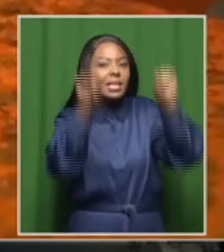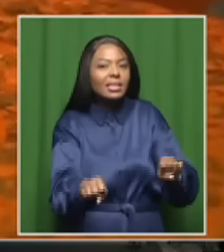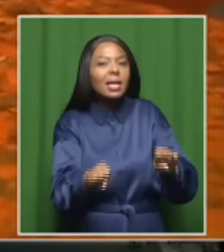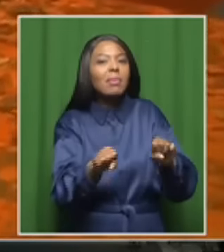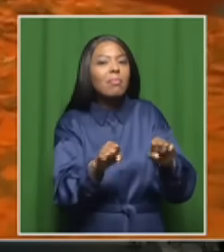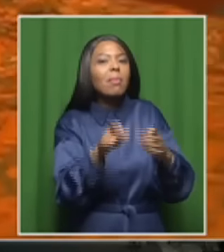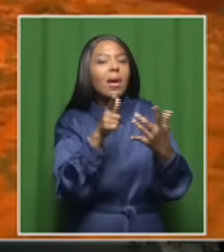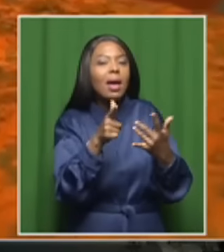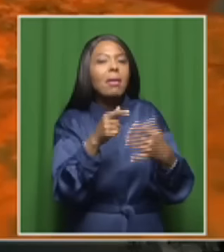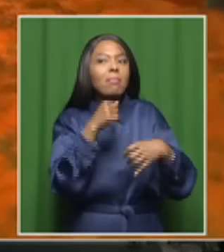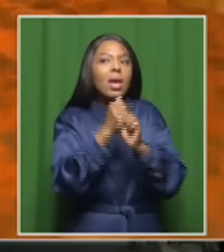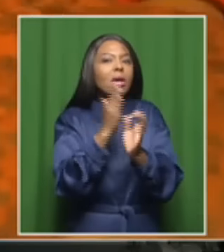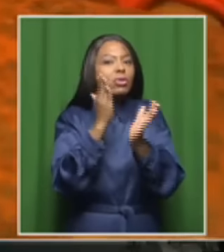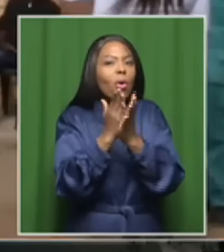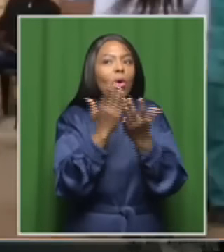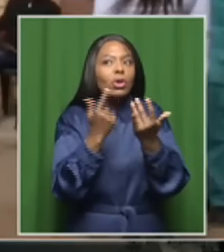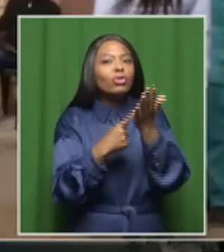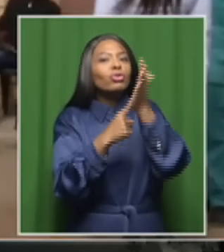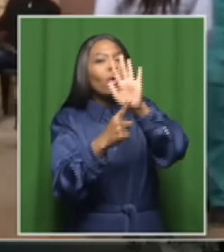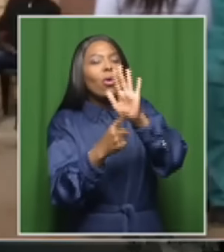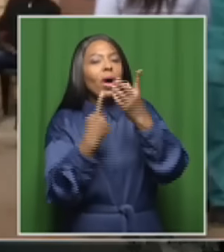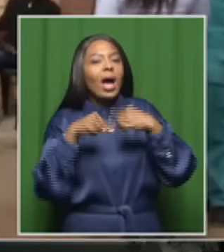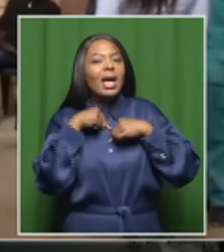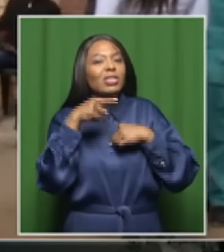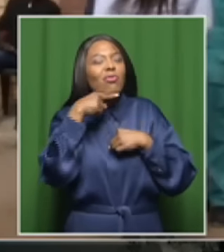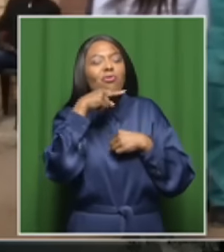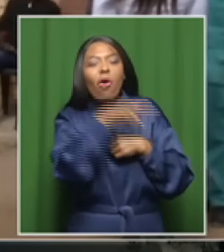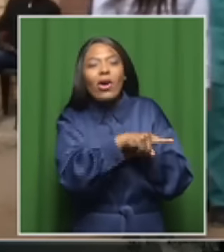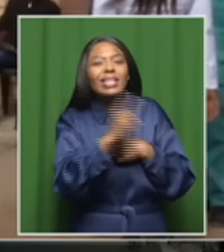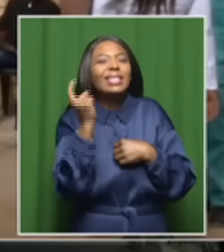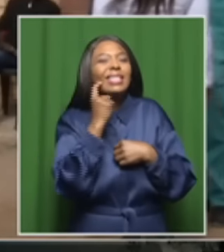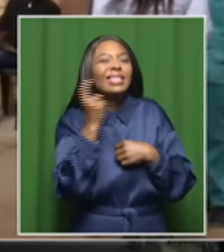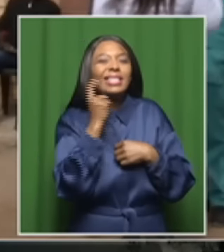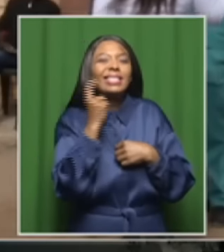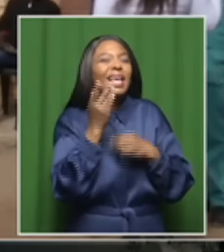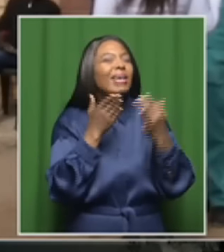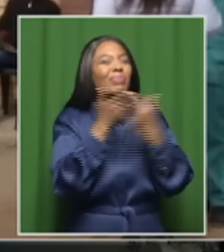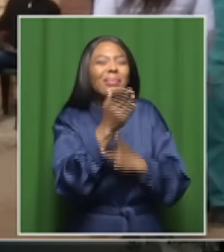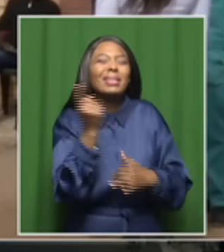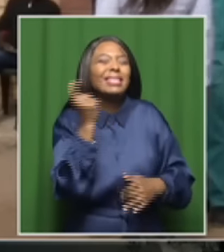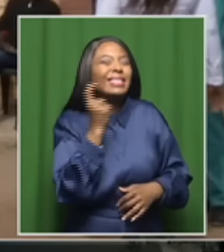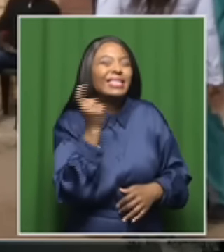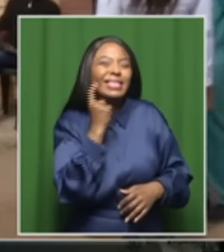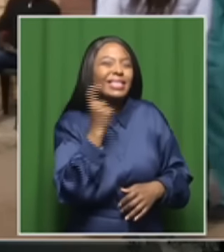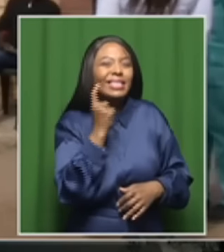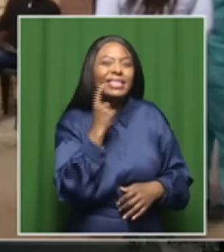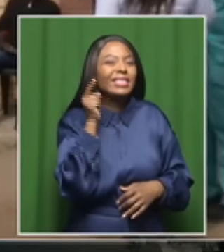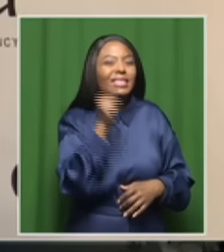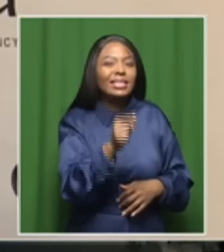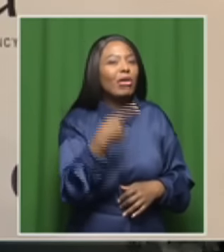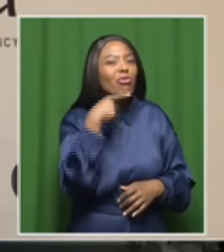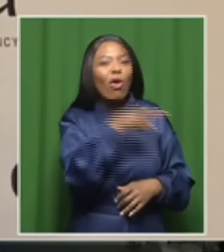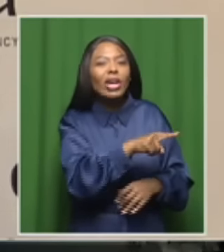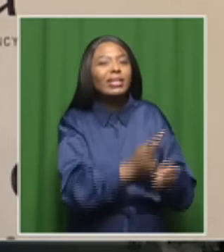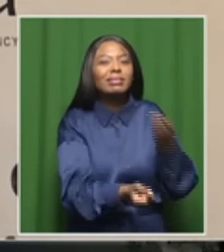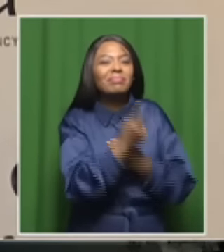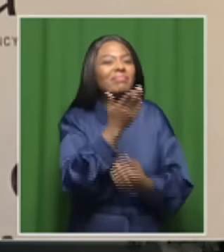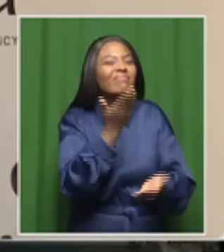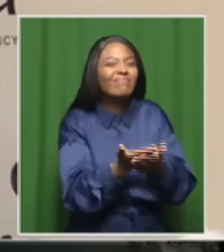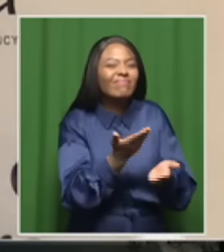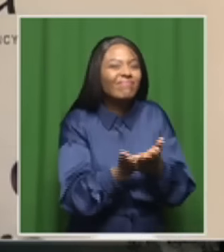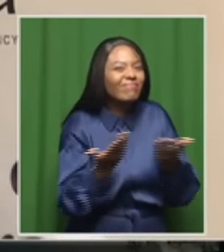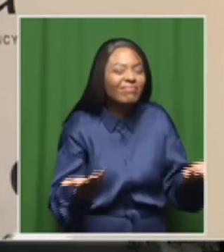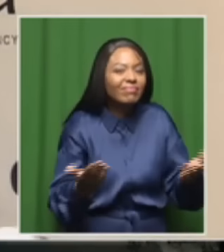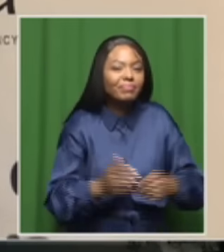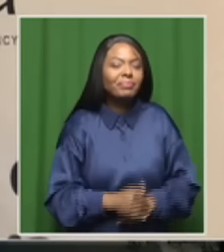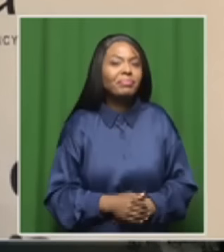or how easy it was to perpetrate fraud on the system. So Treasury, one would imagine then, are well within their